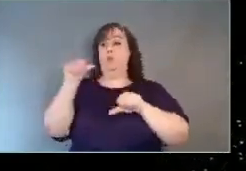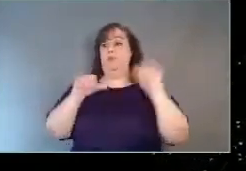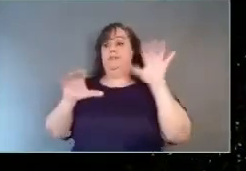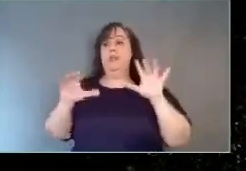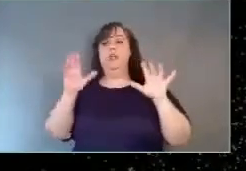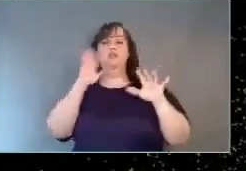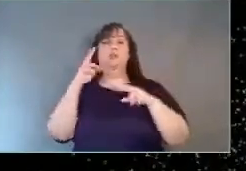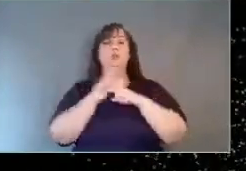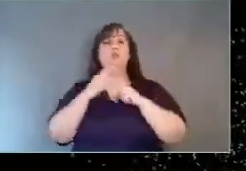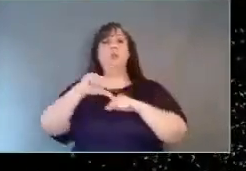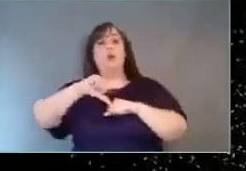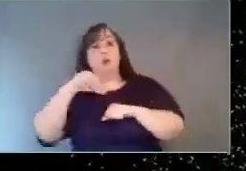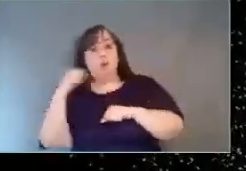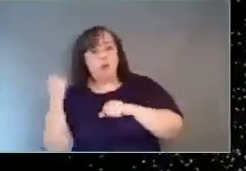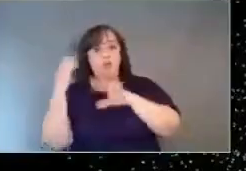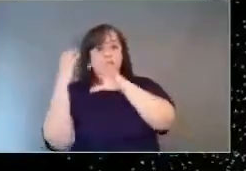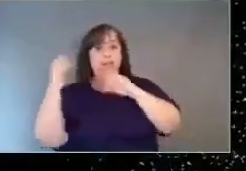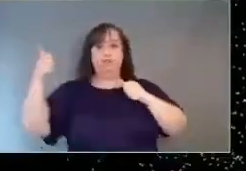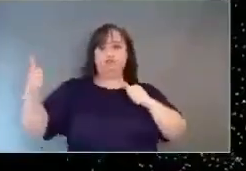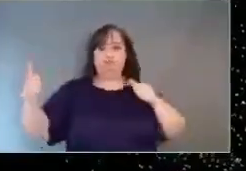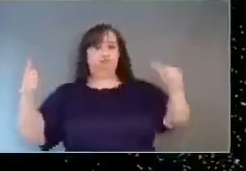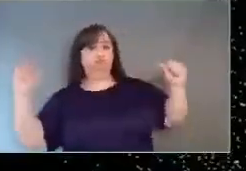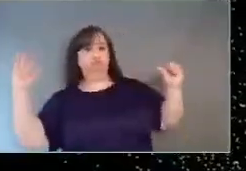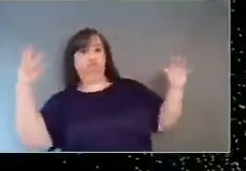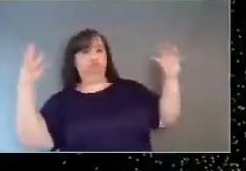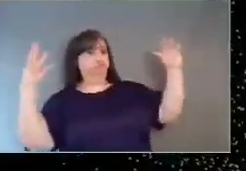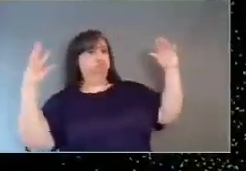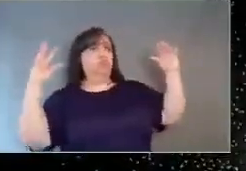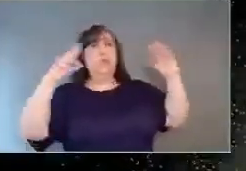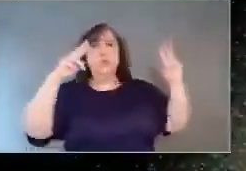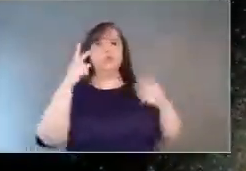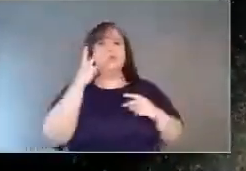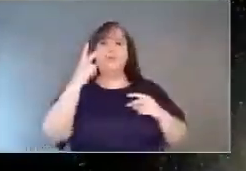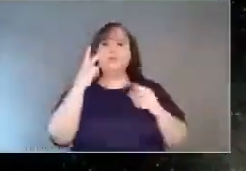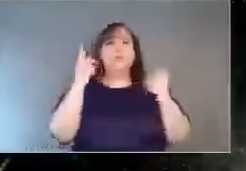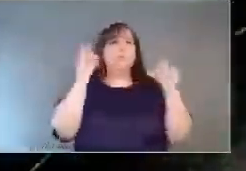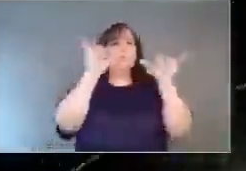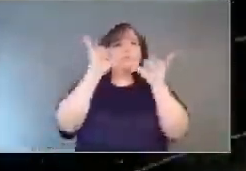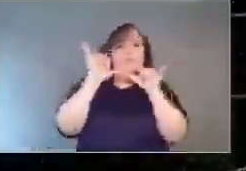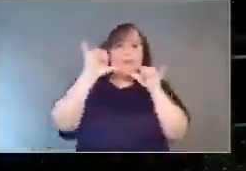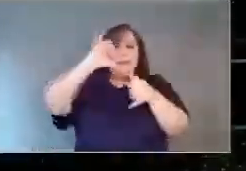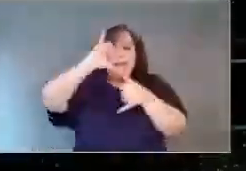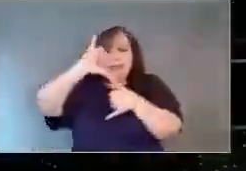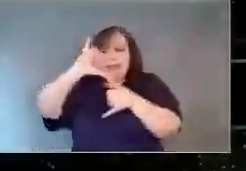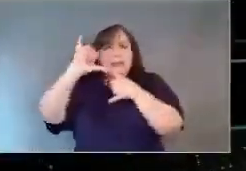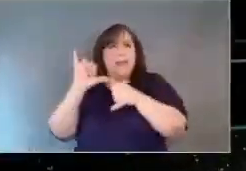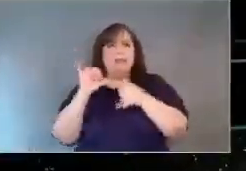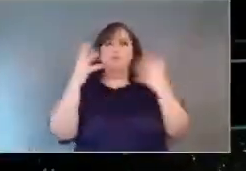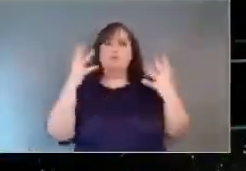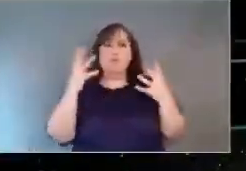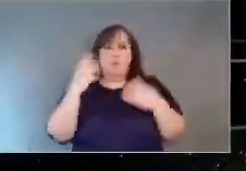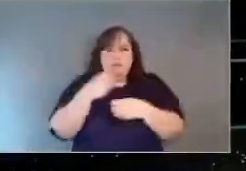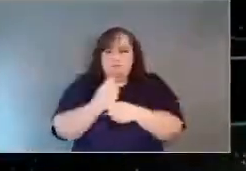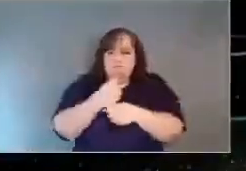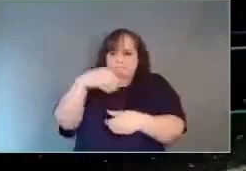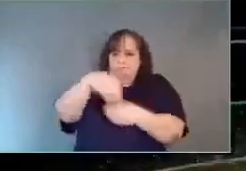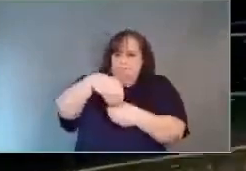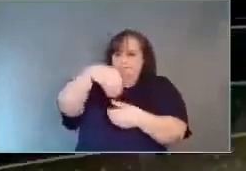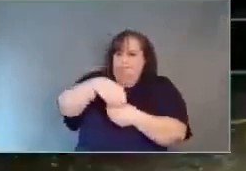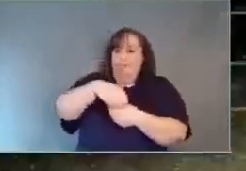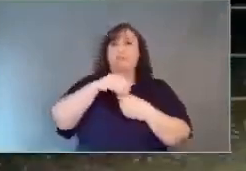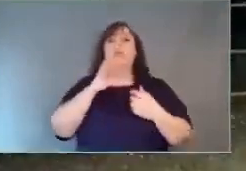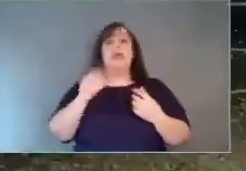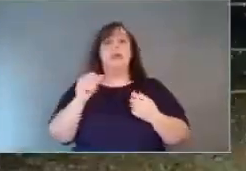to figure out how big the asteroid is and what it's made of. And all of this gets publicly posted on a website run by the Center